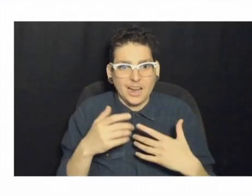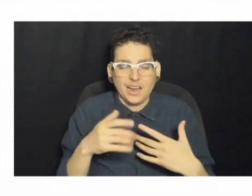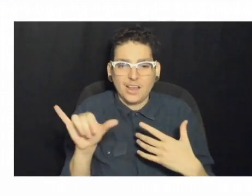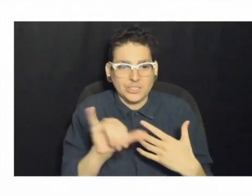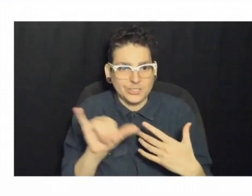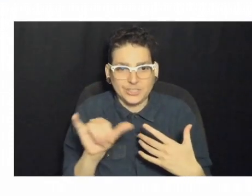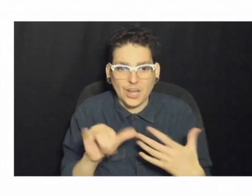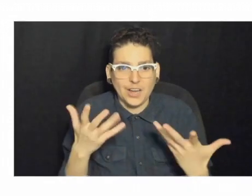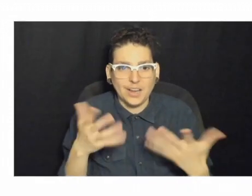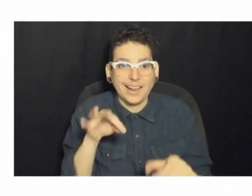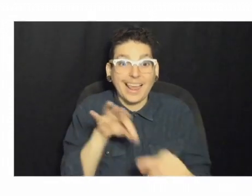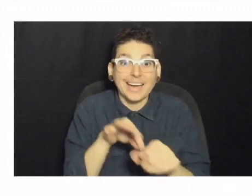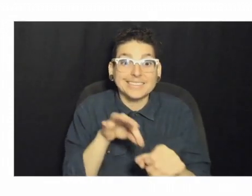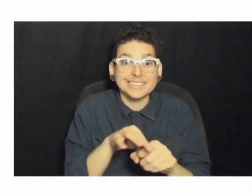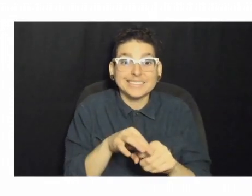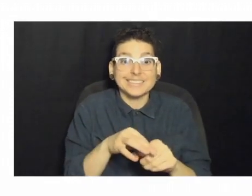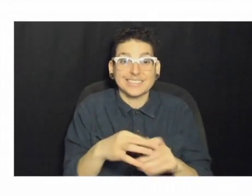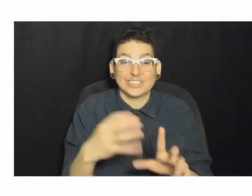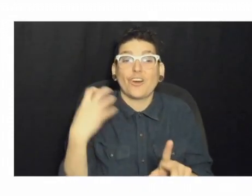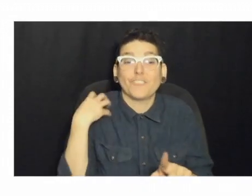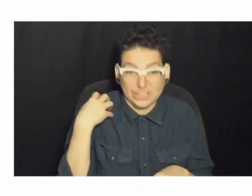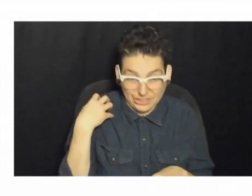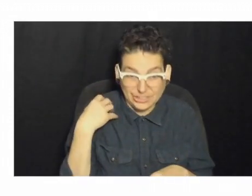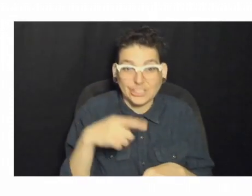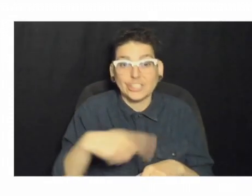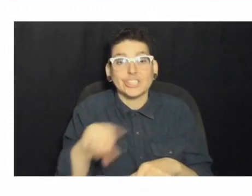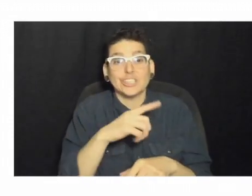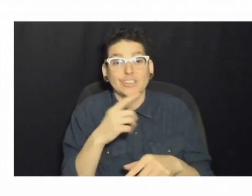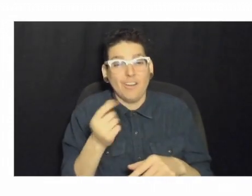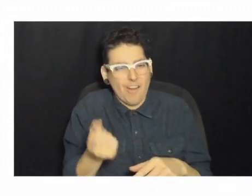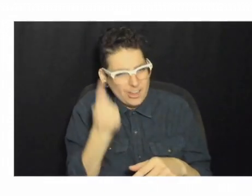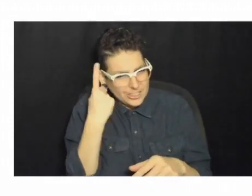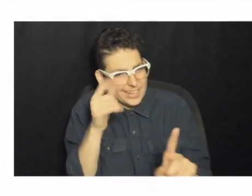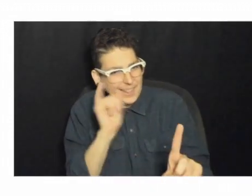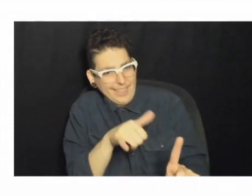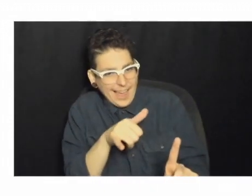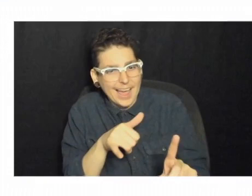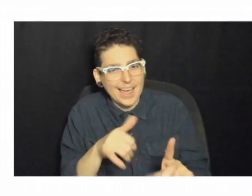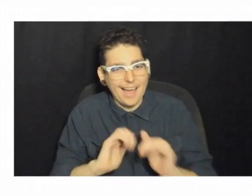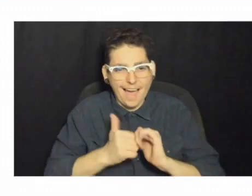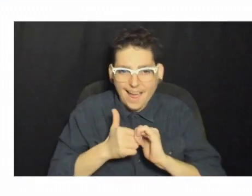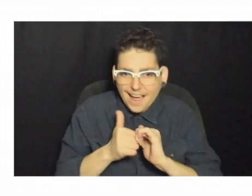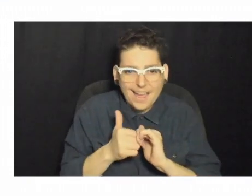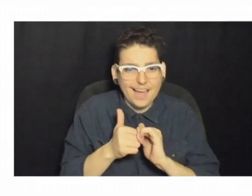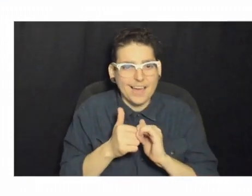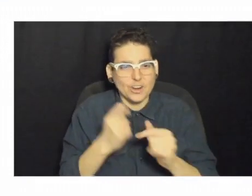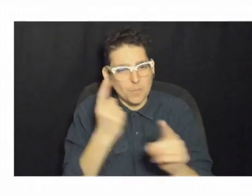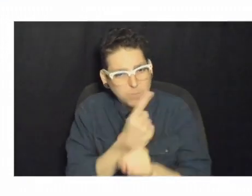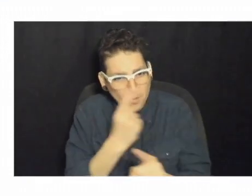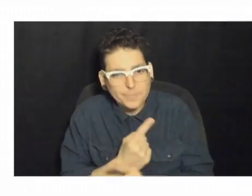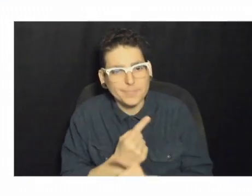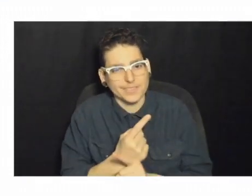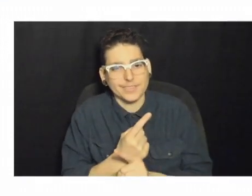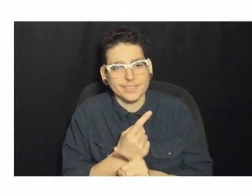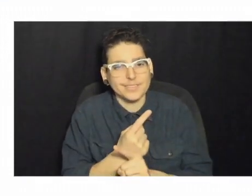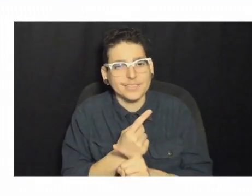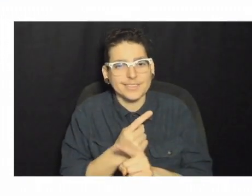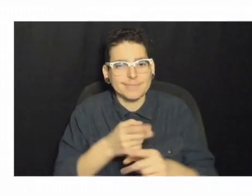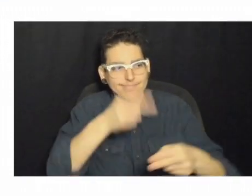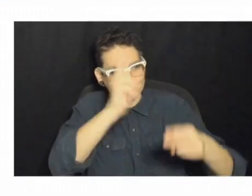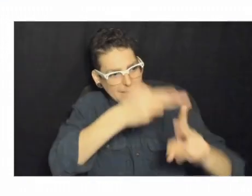make decisions around how to create advocates and do advocacy. I just wanted to add that what about bottom